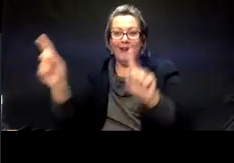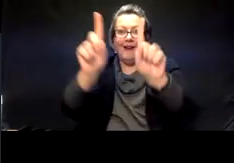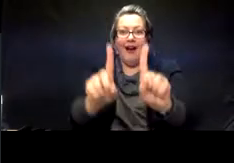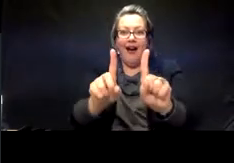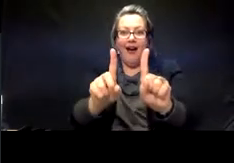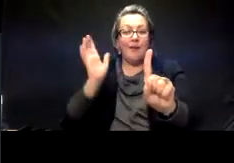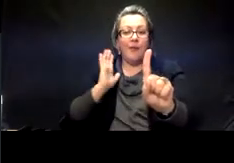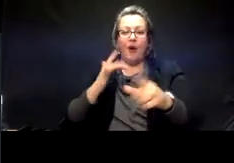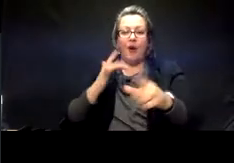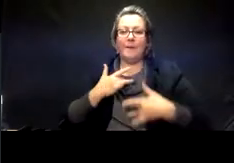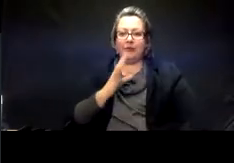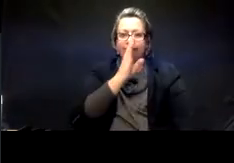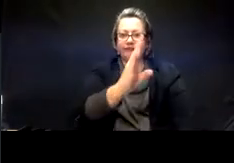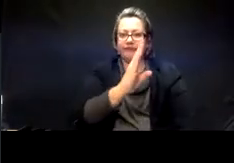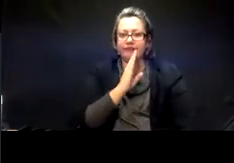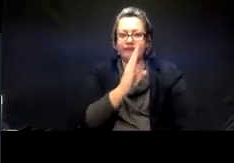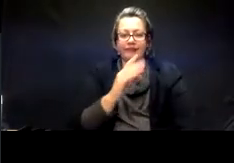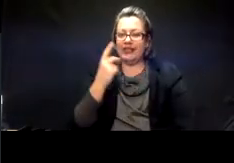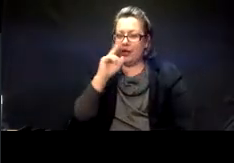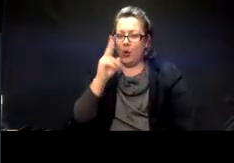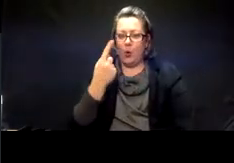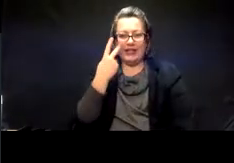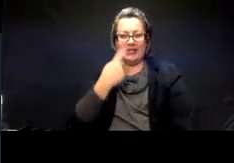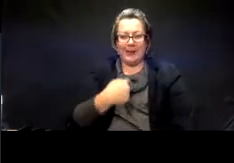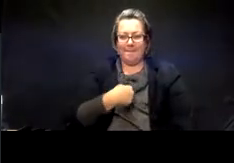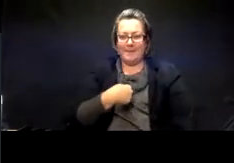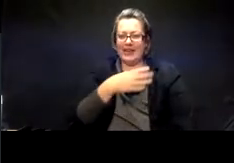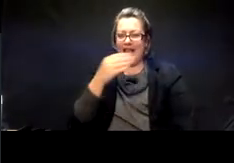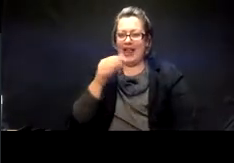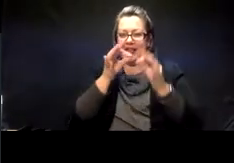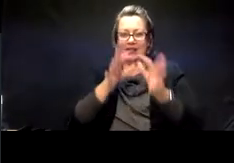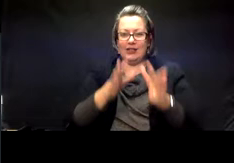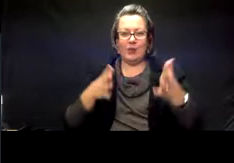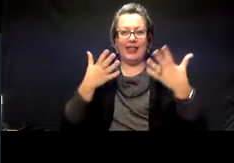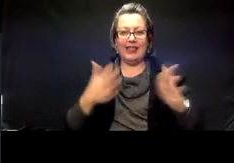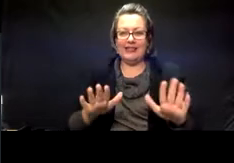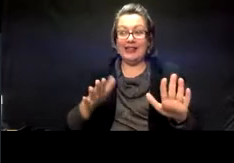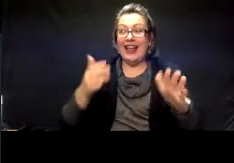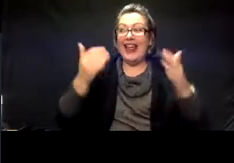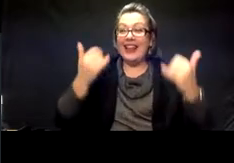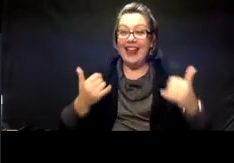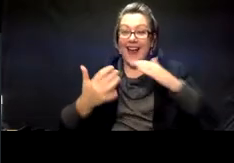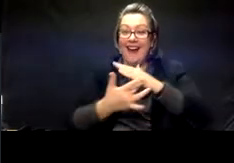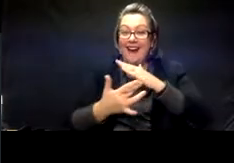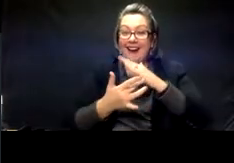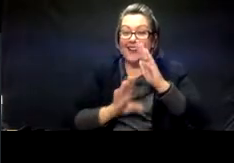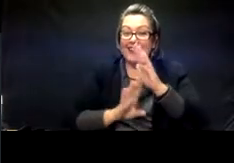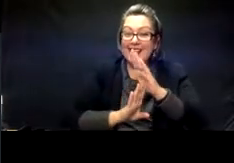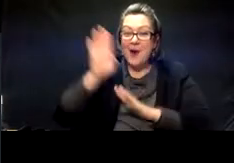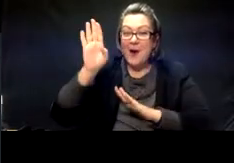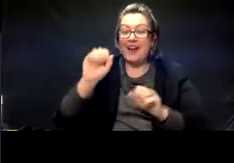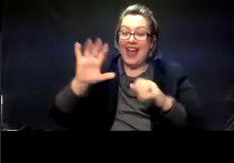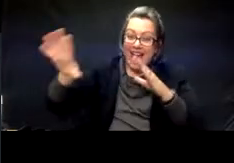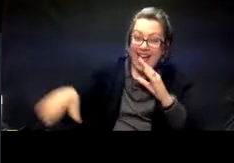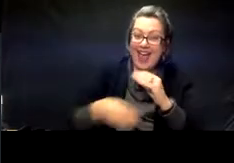the interpreter and also the hearing person. I would be able to see them both. We would be able to see each other.